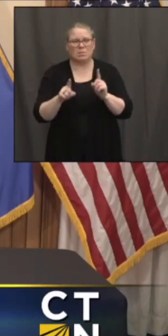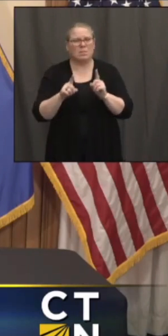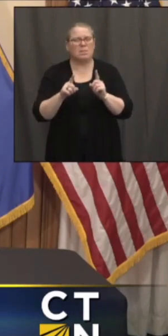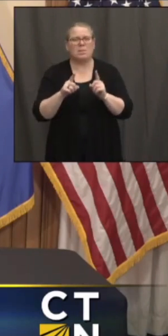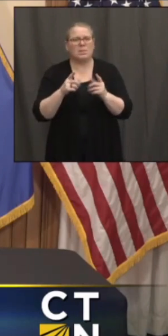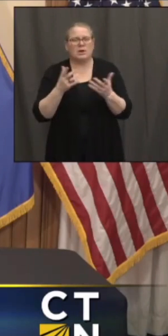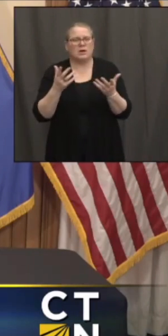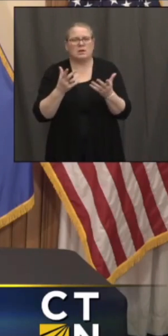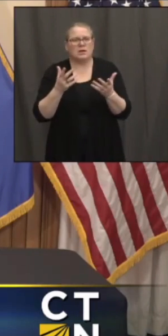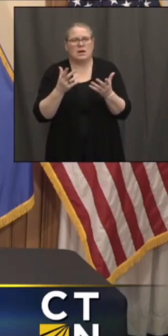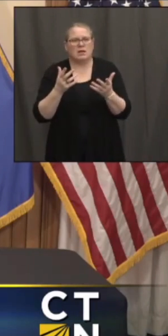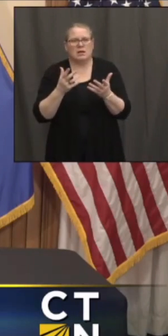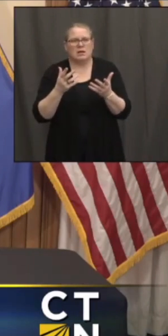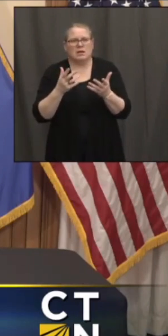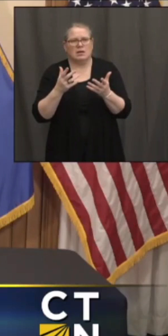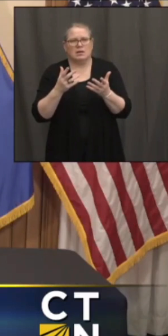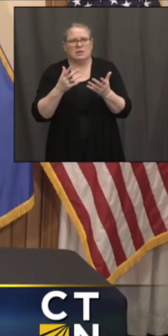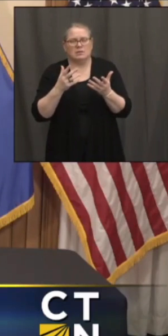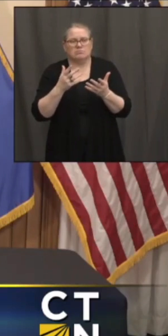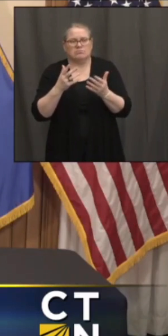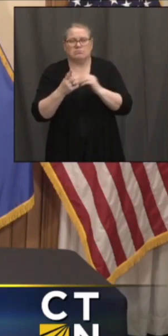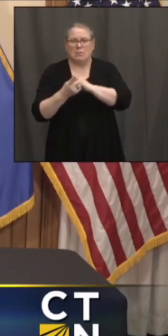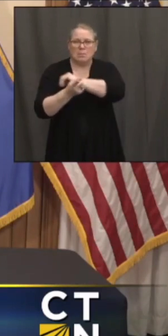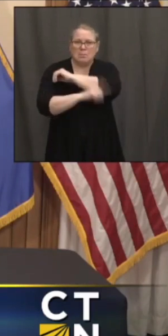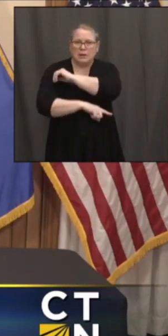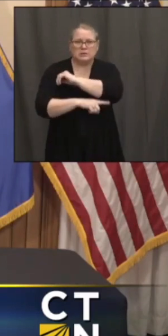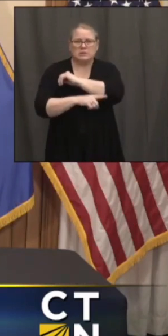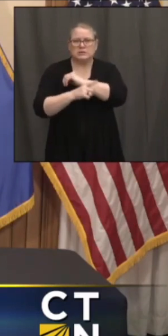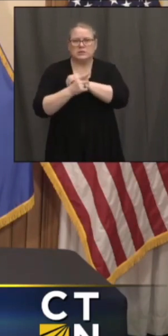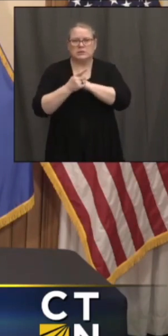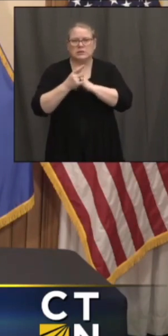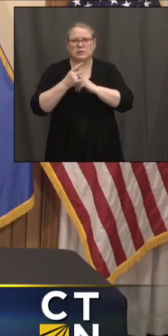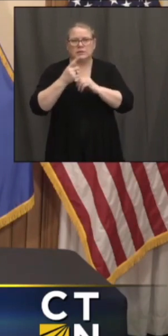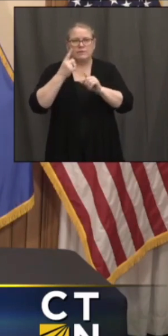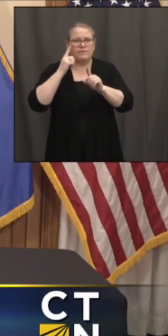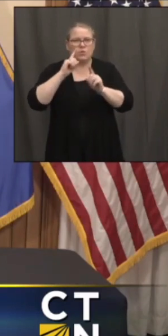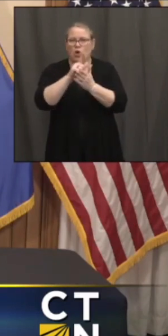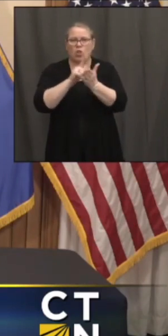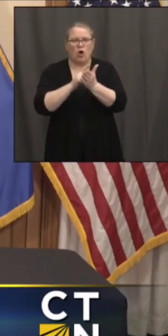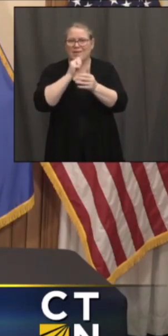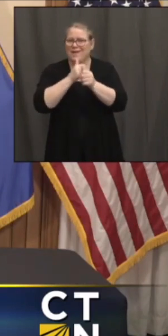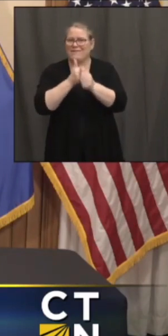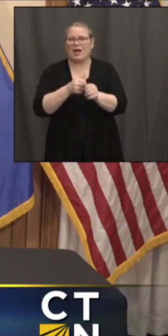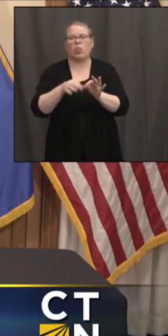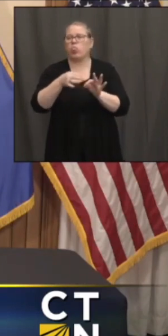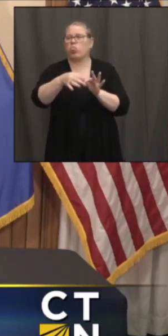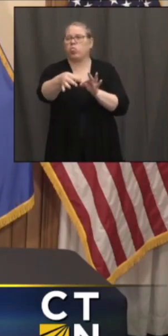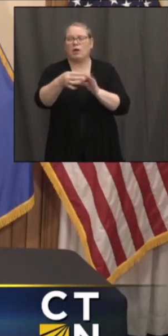what other penalties might they incur for not doing this, if any?